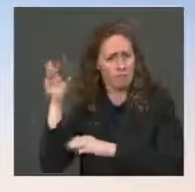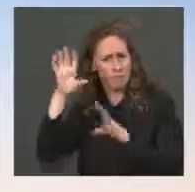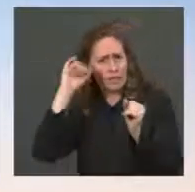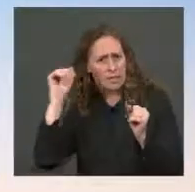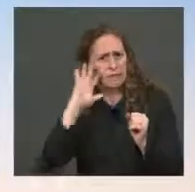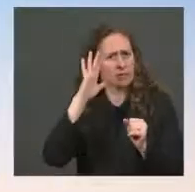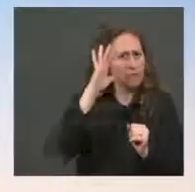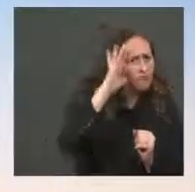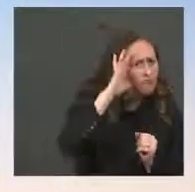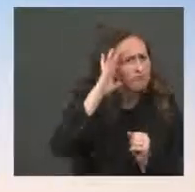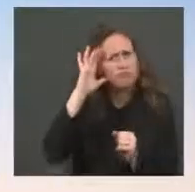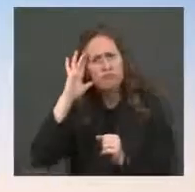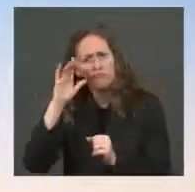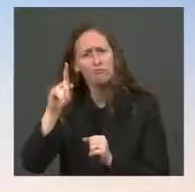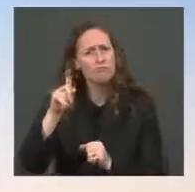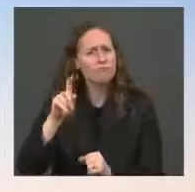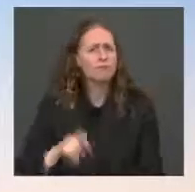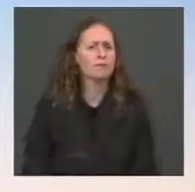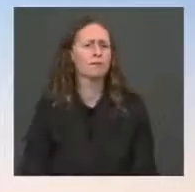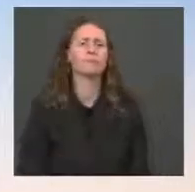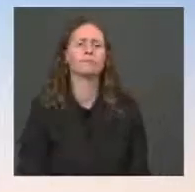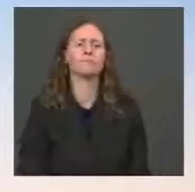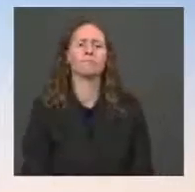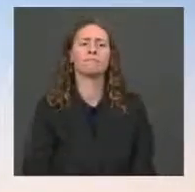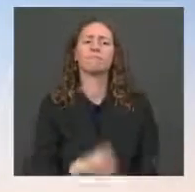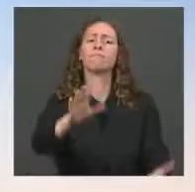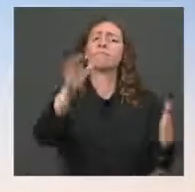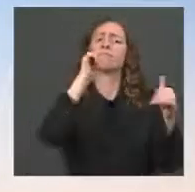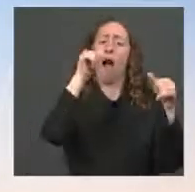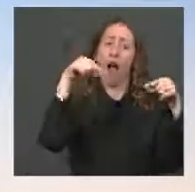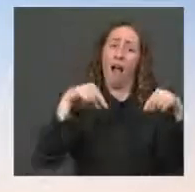president, any president, it's the obligation of